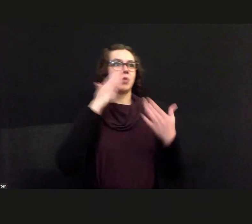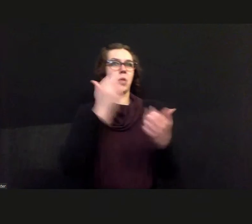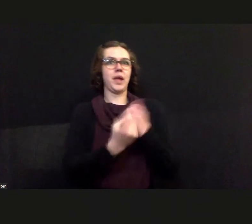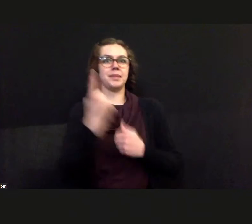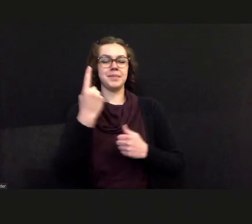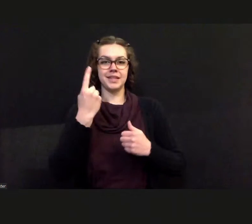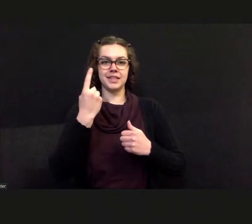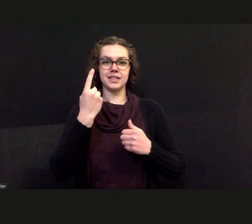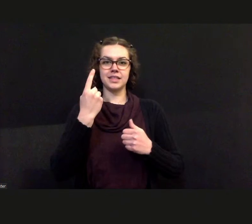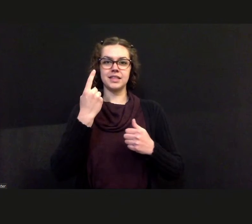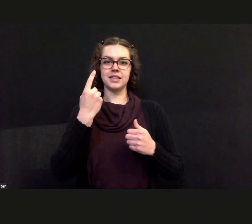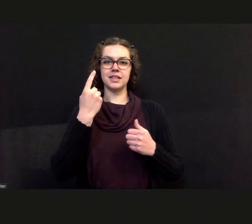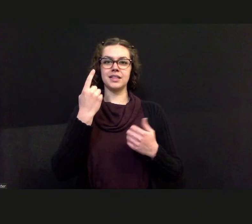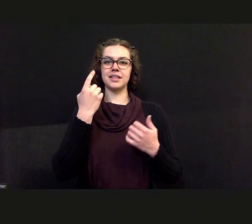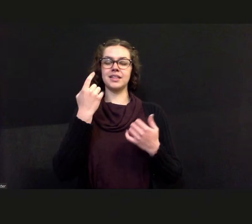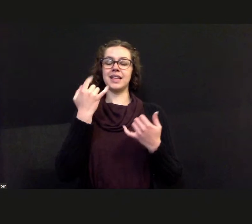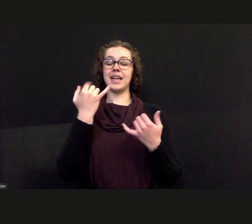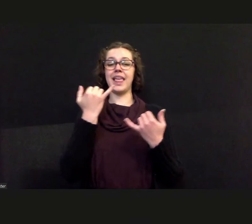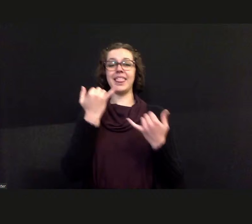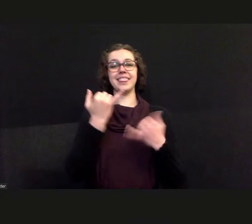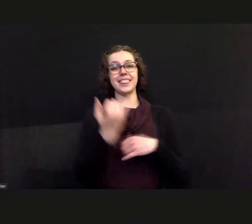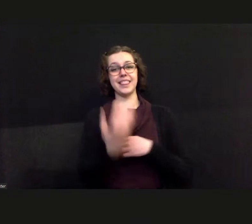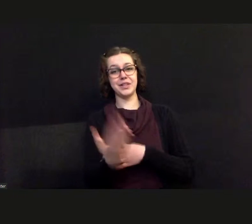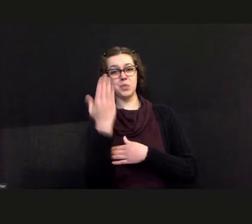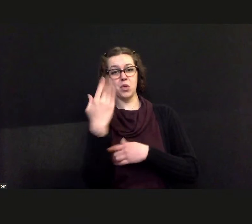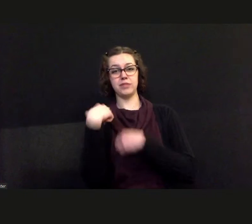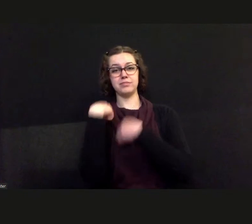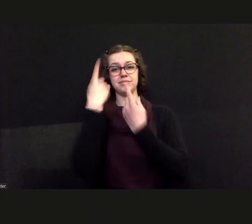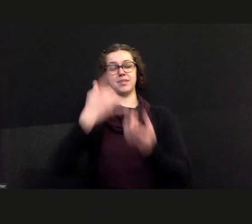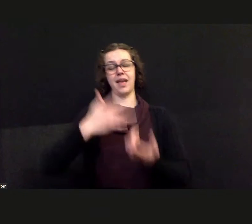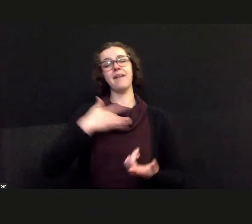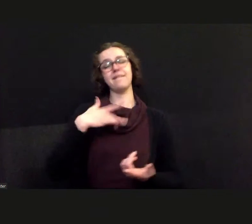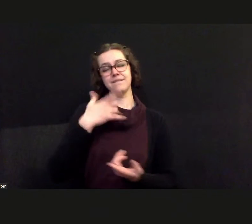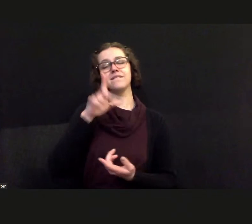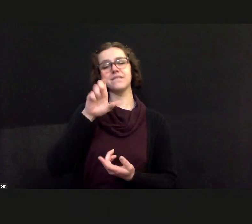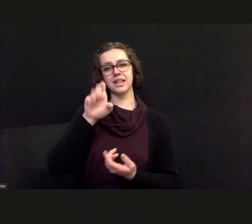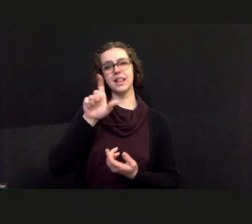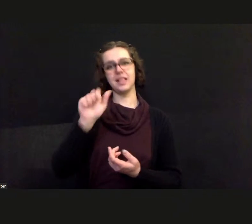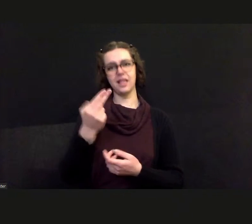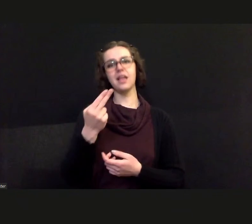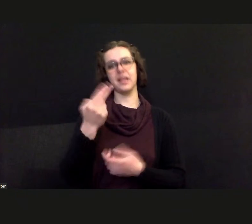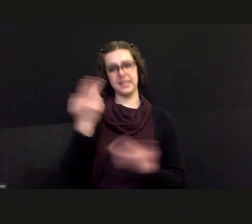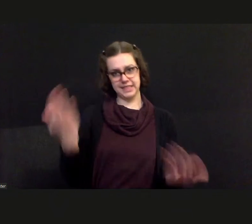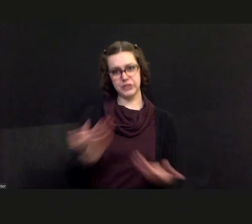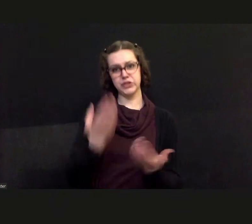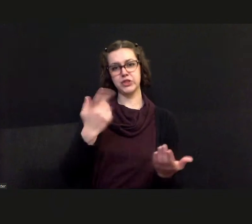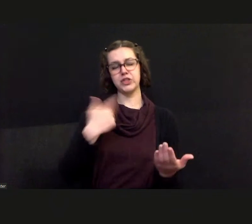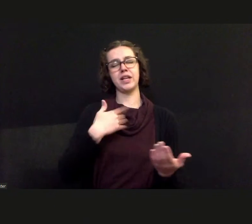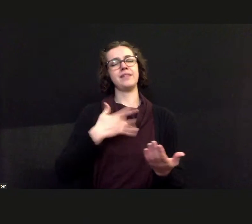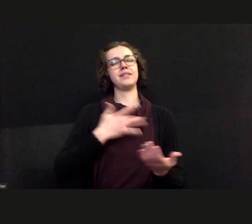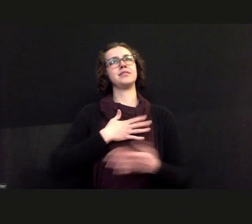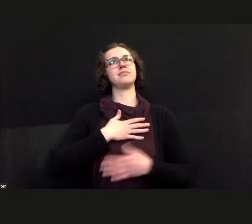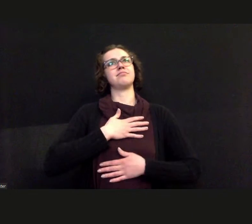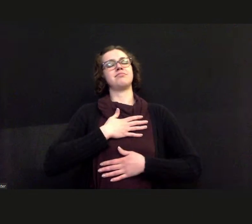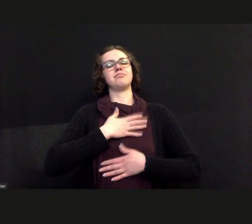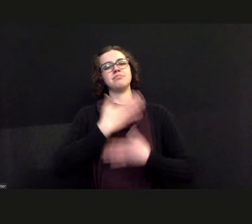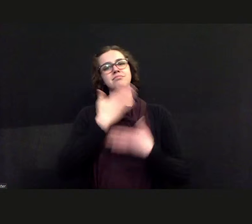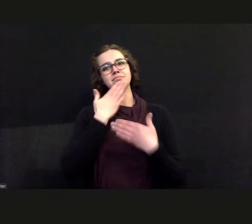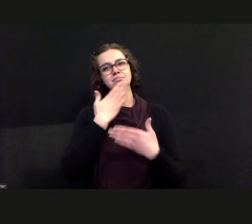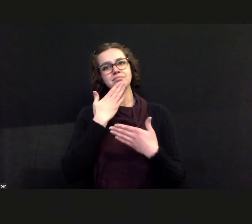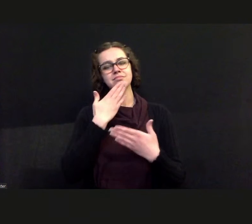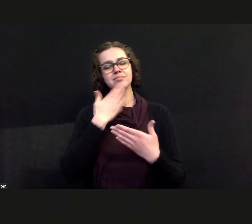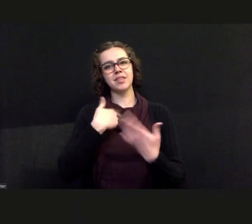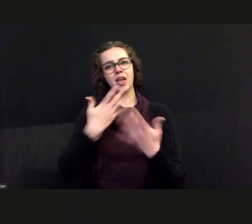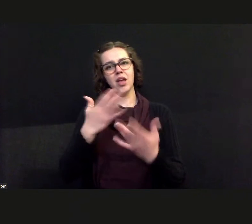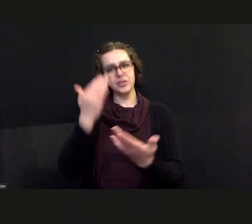been feeling her presence here the whole time. And I feel so very fortunate to have known